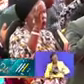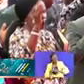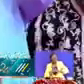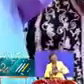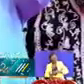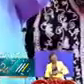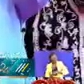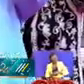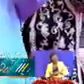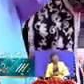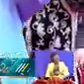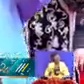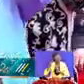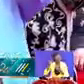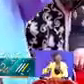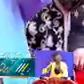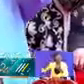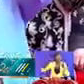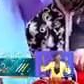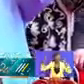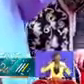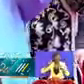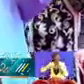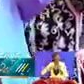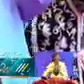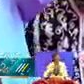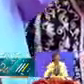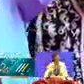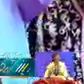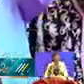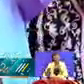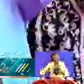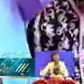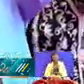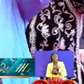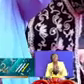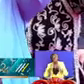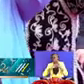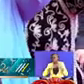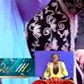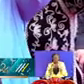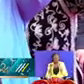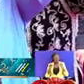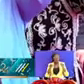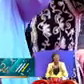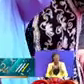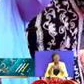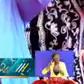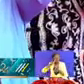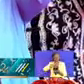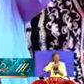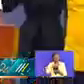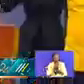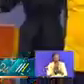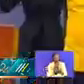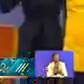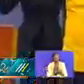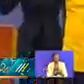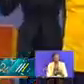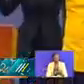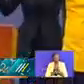of eabo when the glory departed some of us have never interacted with your power and your